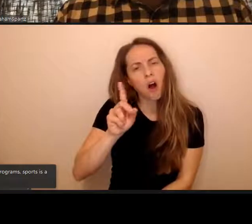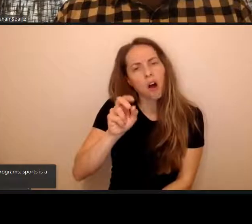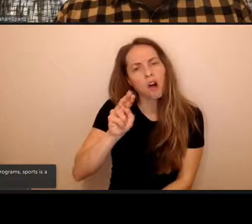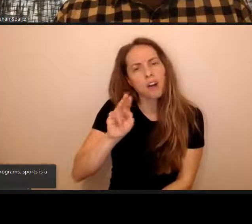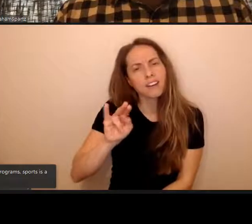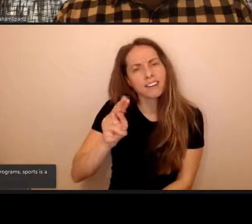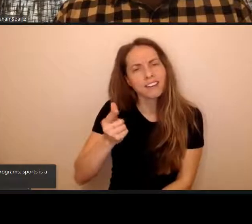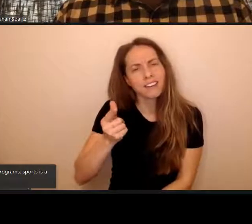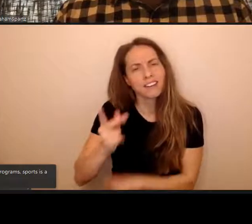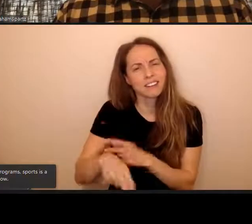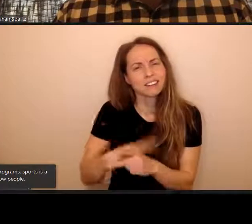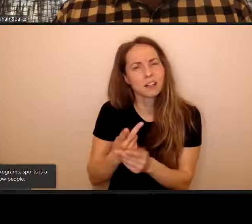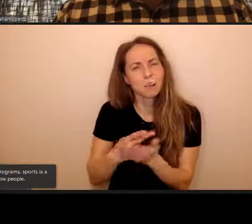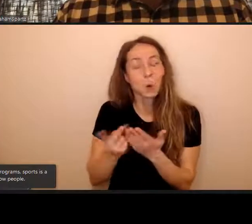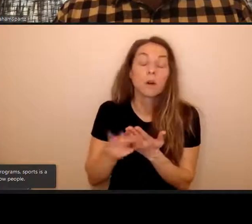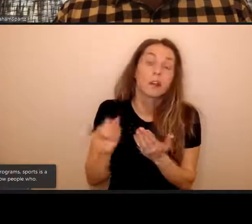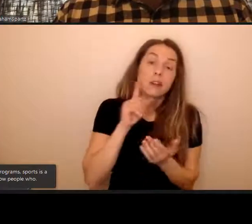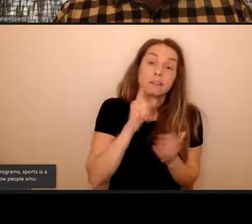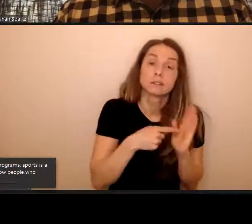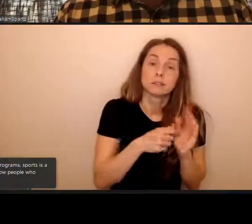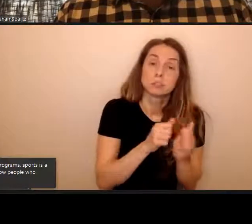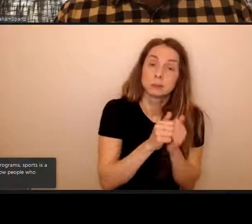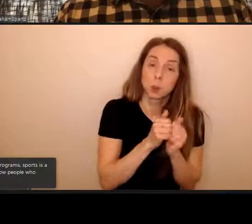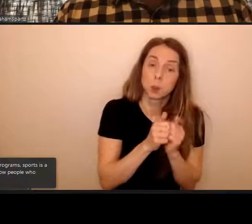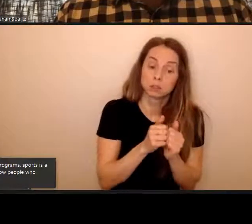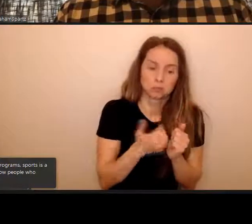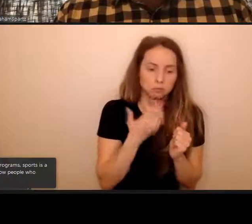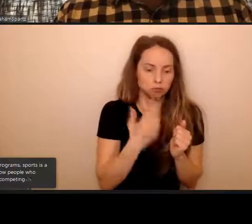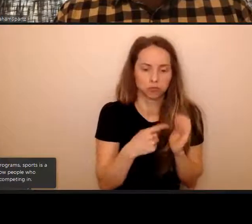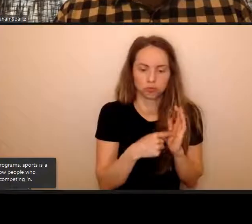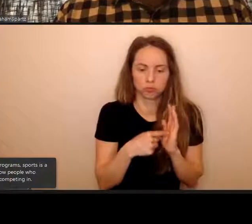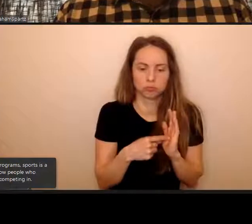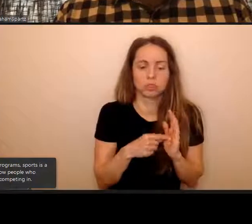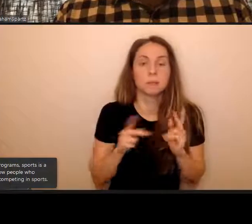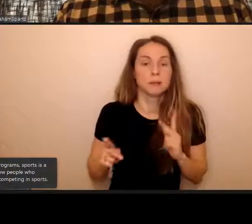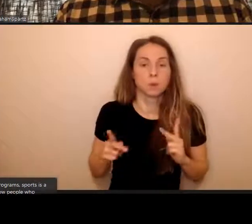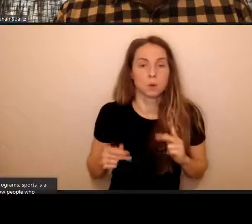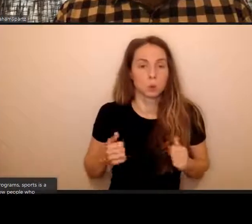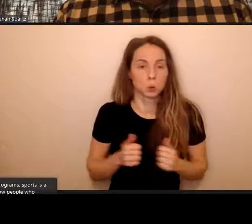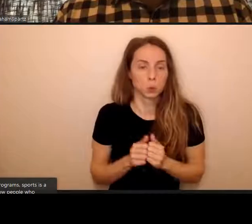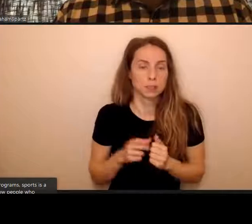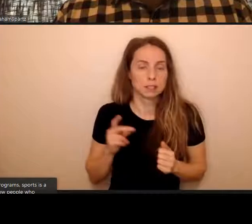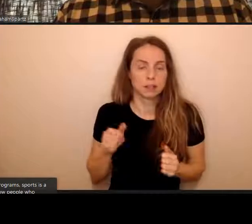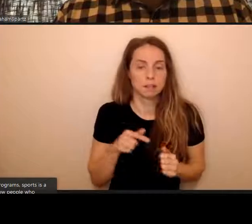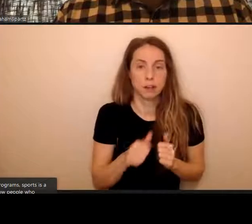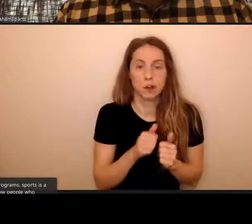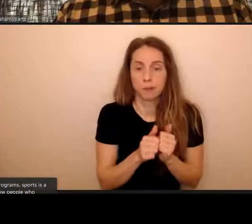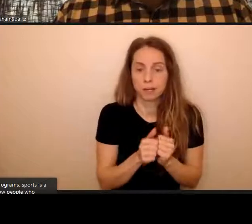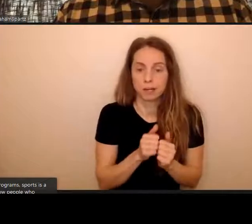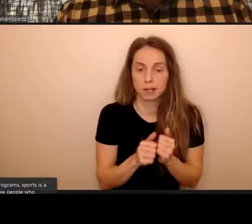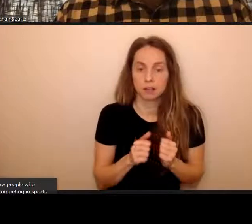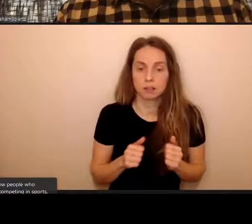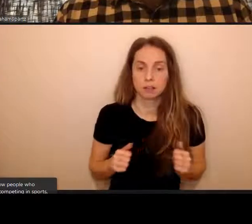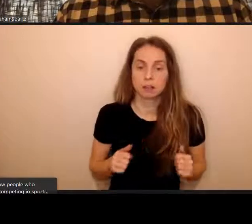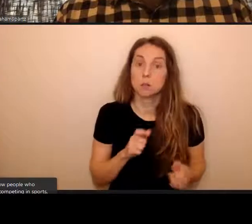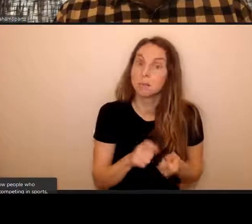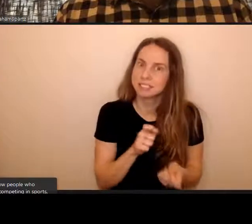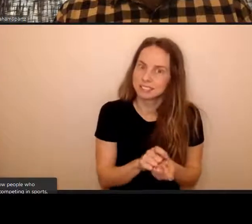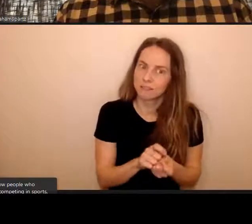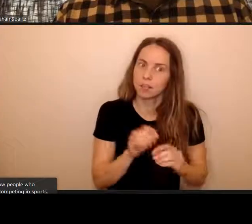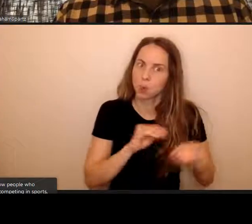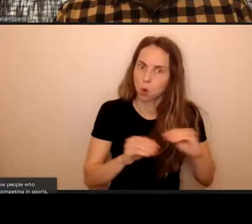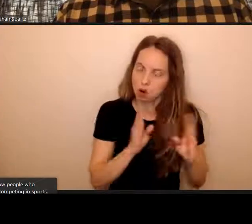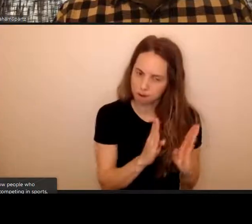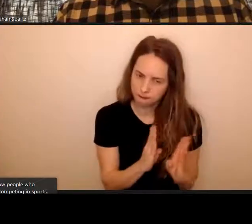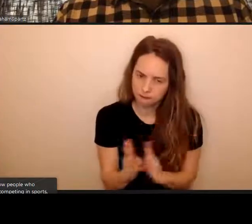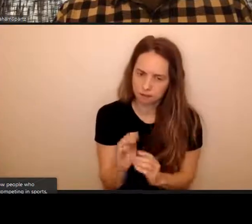right? People with disabilities who are competing in sports are especially organized sports, are